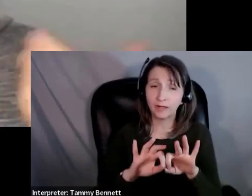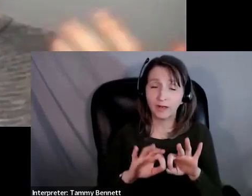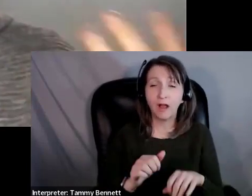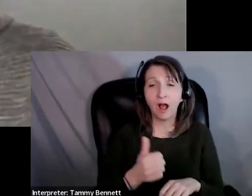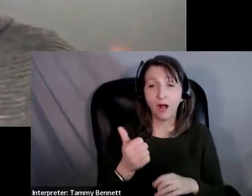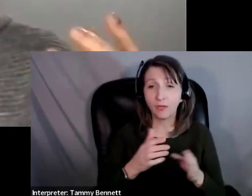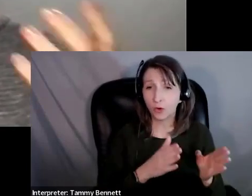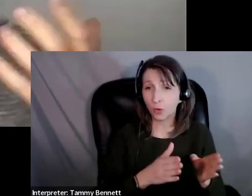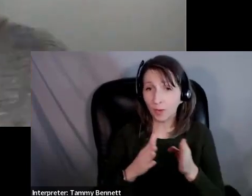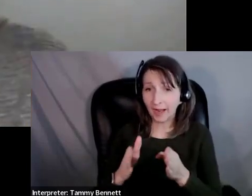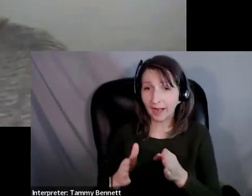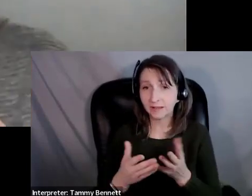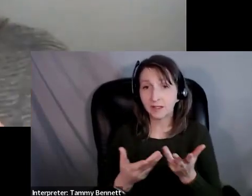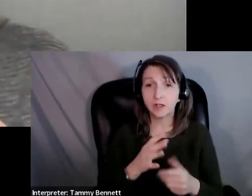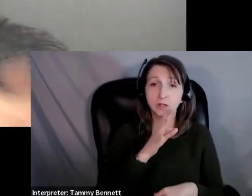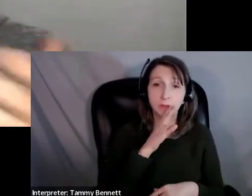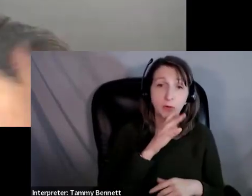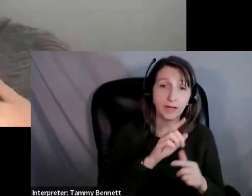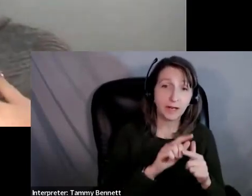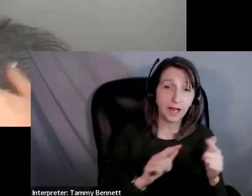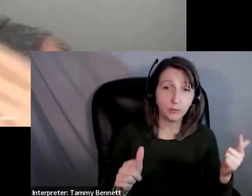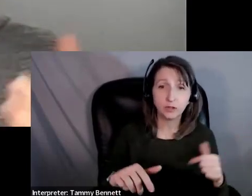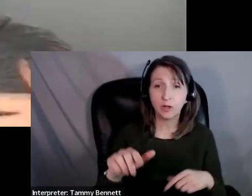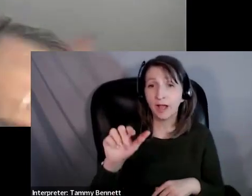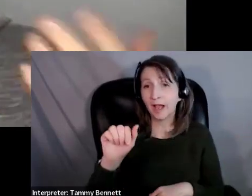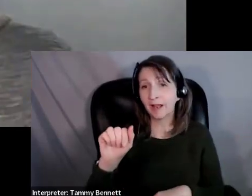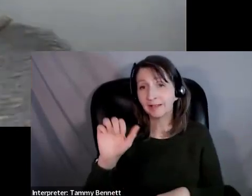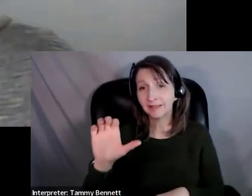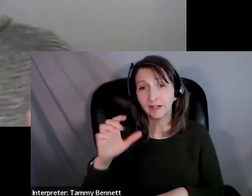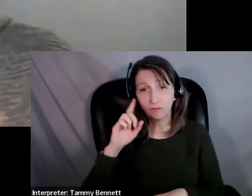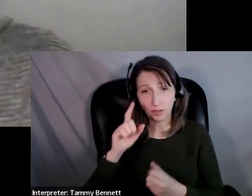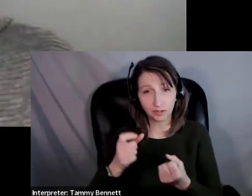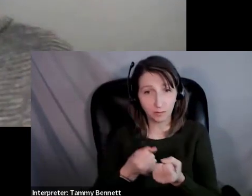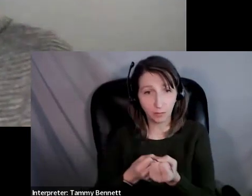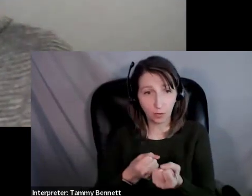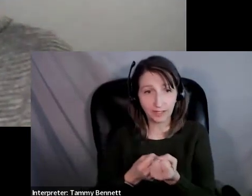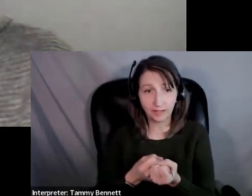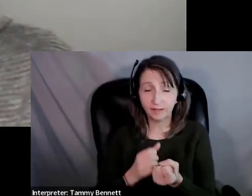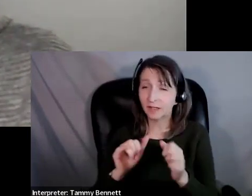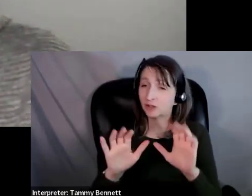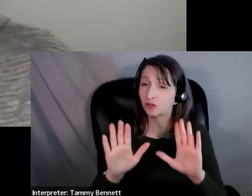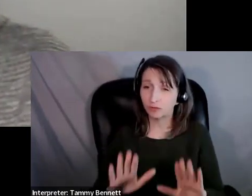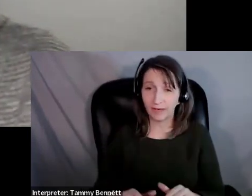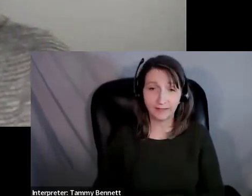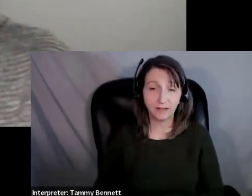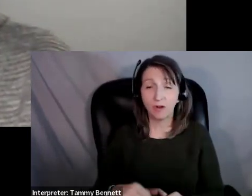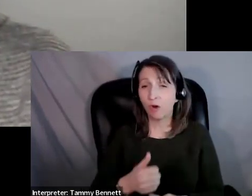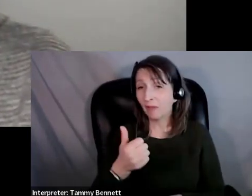choose to pursue, whether it's spoken language or AEC to support that and if other things pop up is also great too.